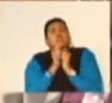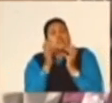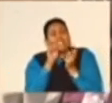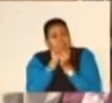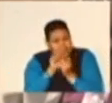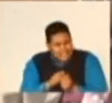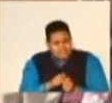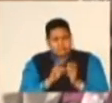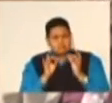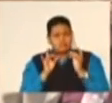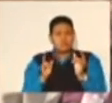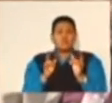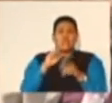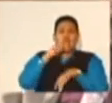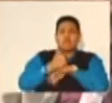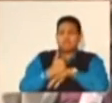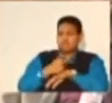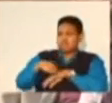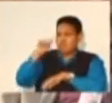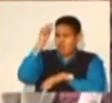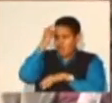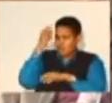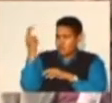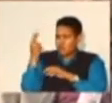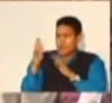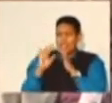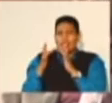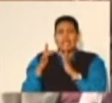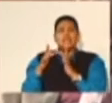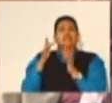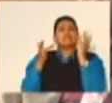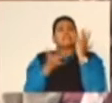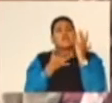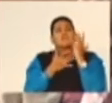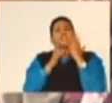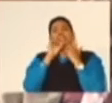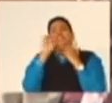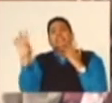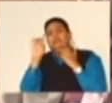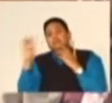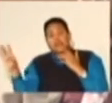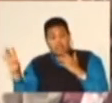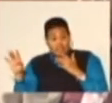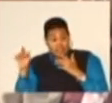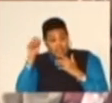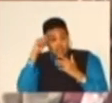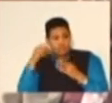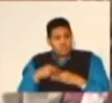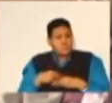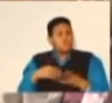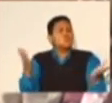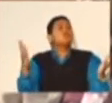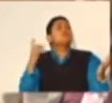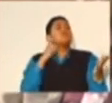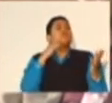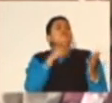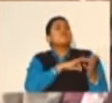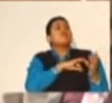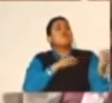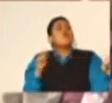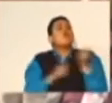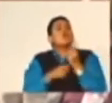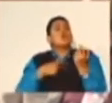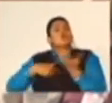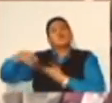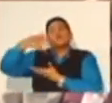using online technology and databases and the distribution of benefits under our social safety net program, then